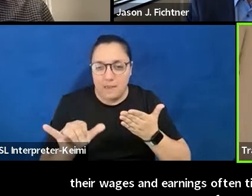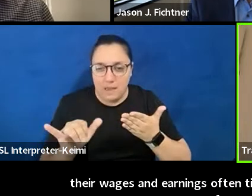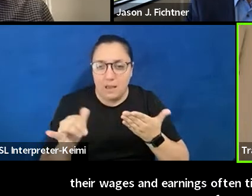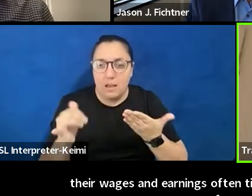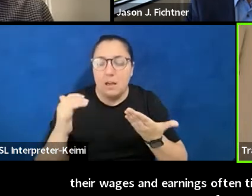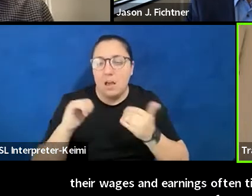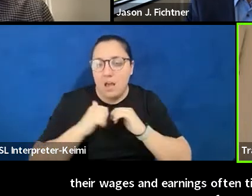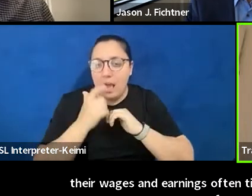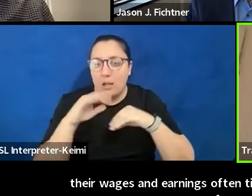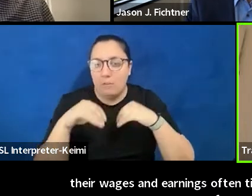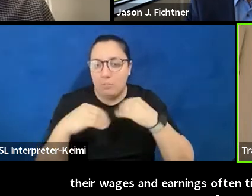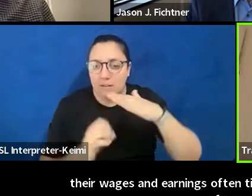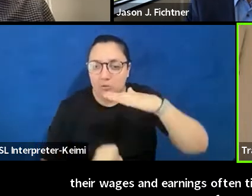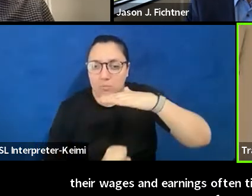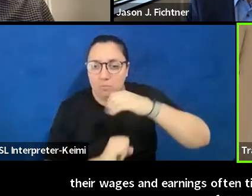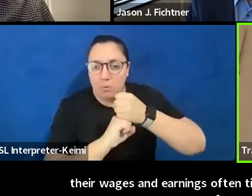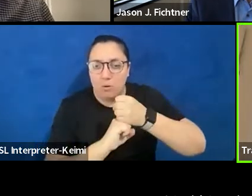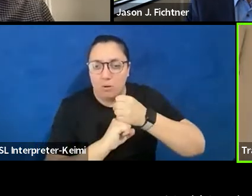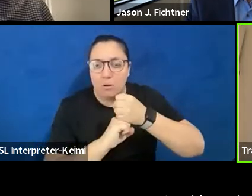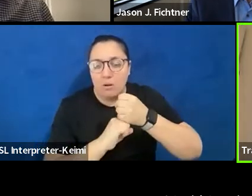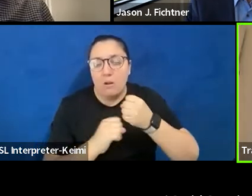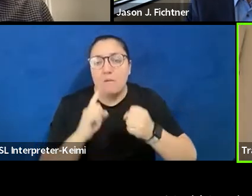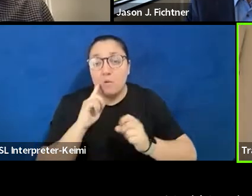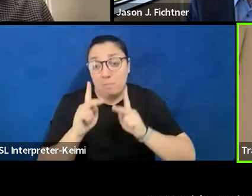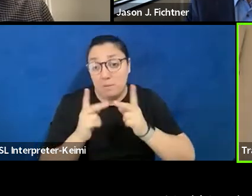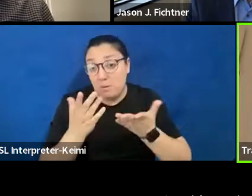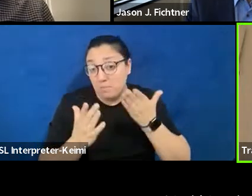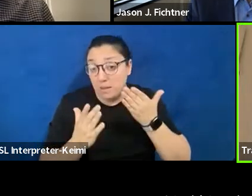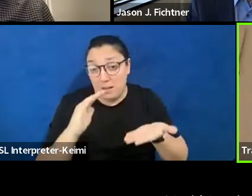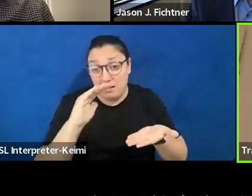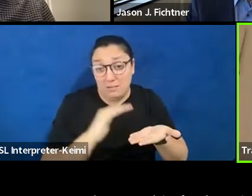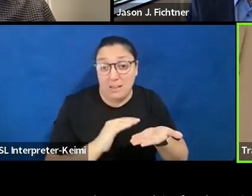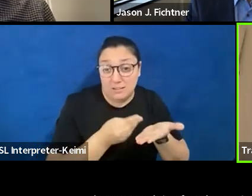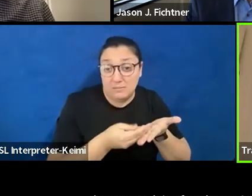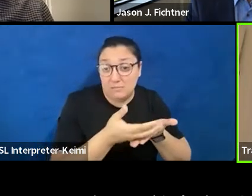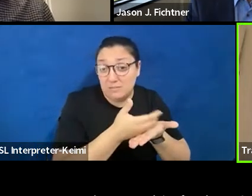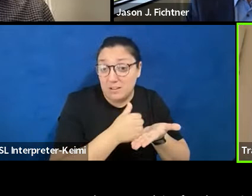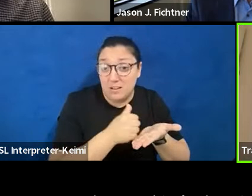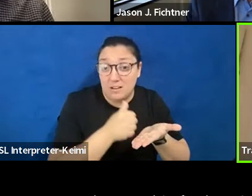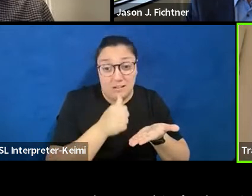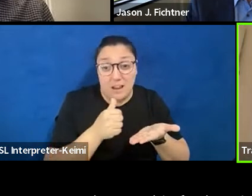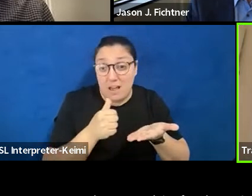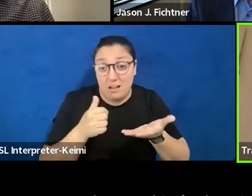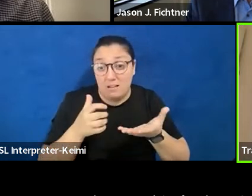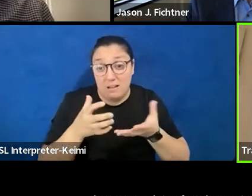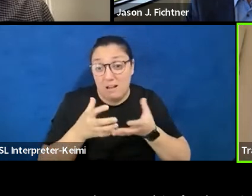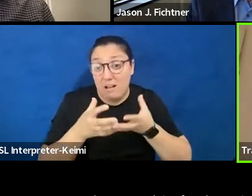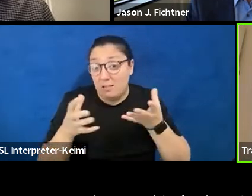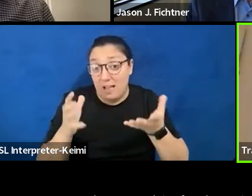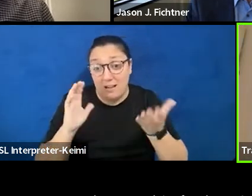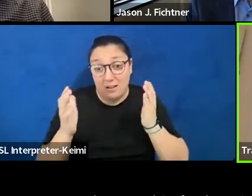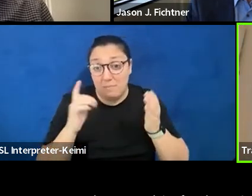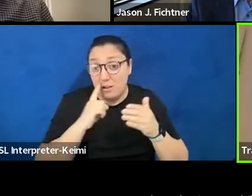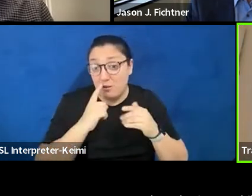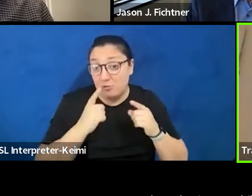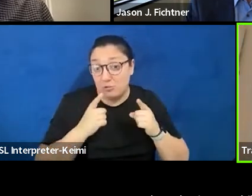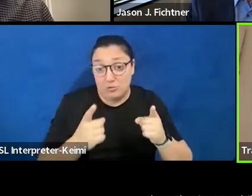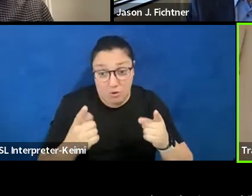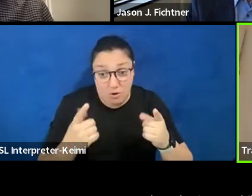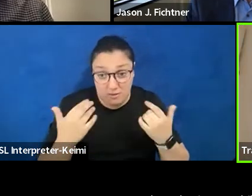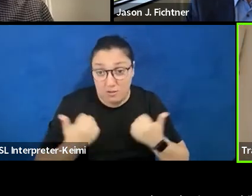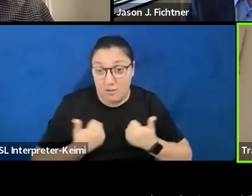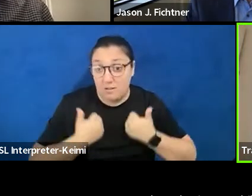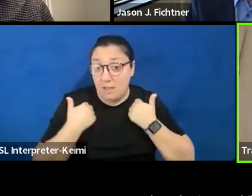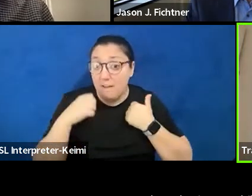floor of support, you know, for people who had lower wages and who maybe didn't make as much over the course of their lives for whatever reason. Social